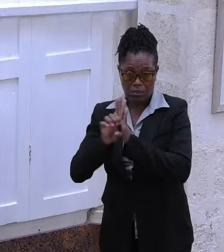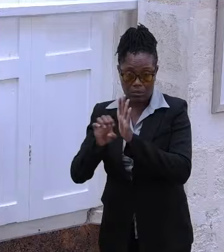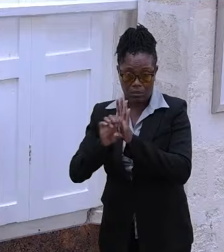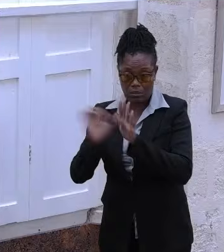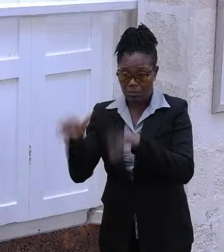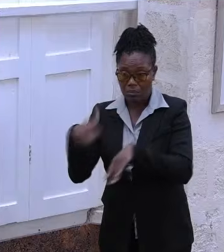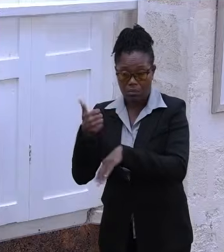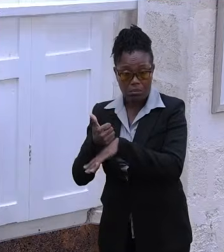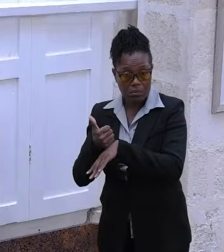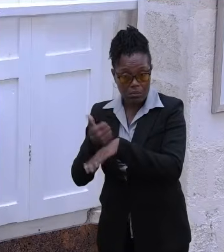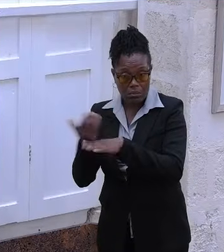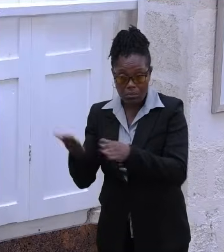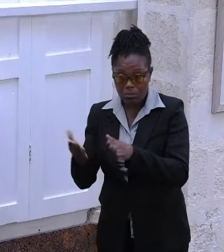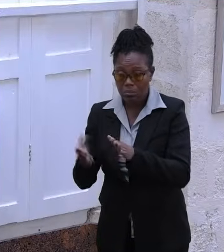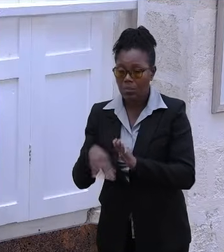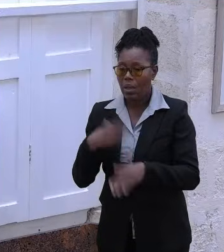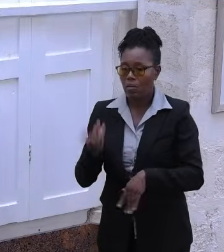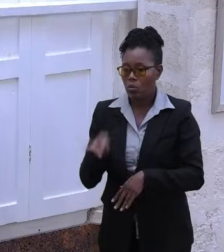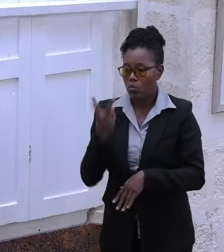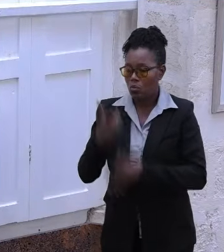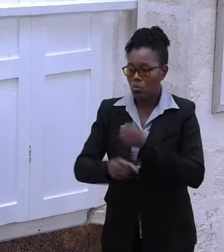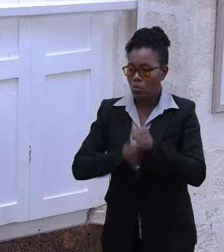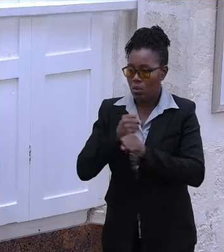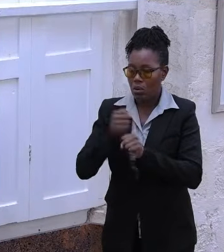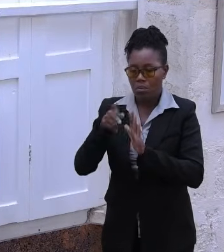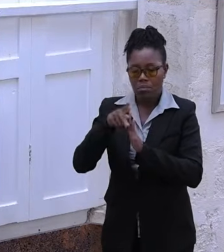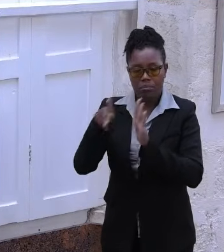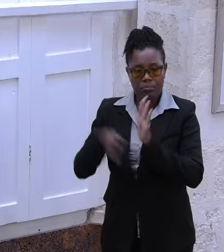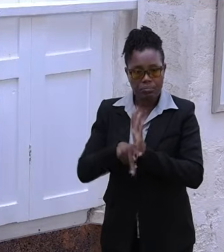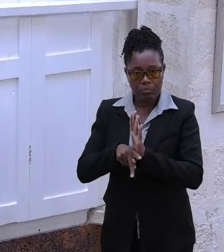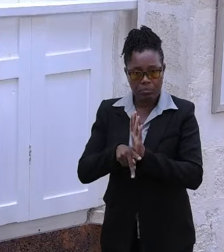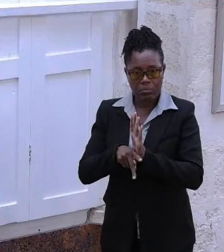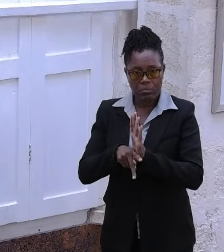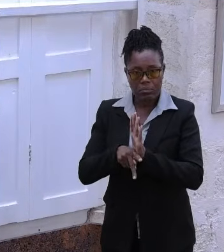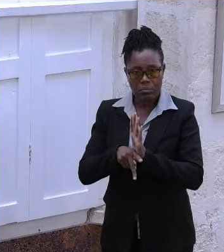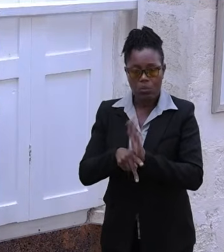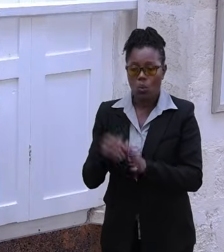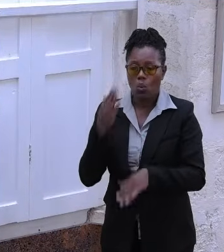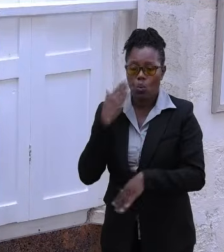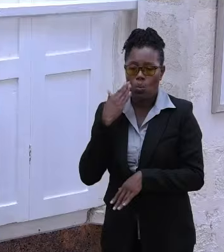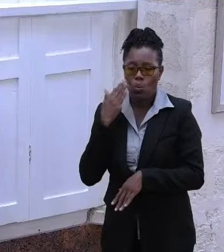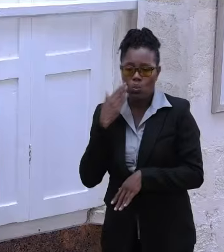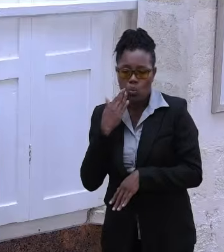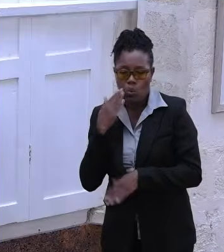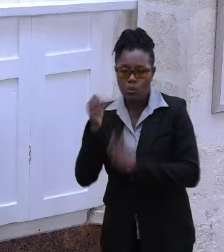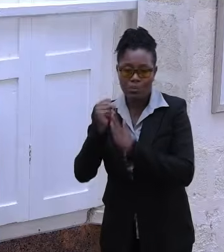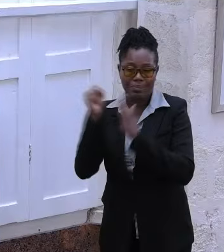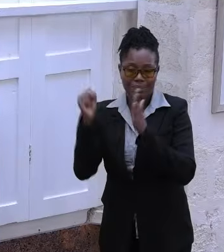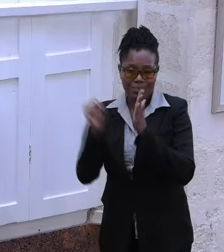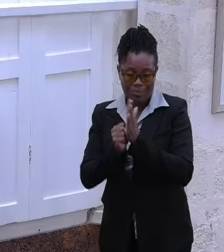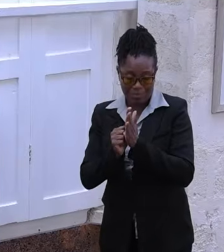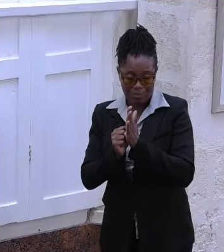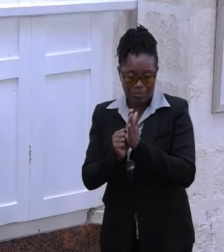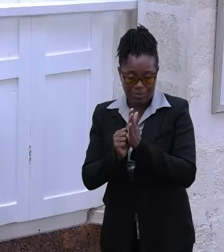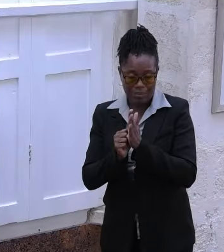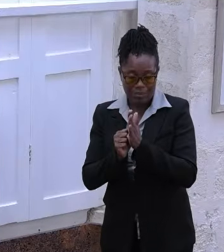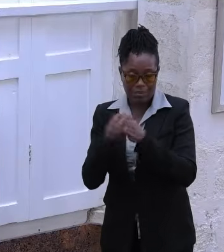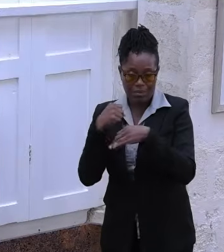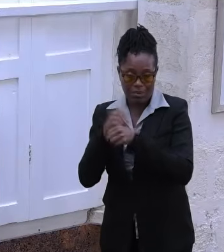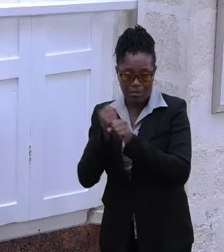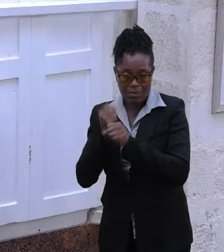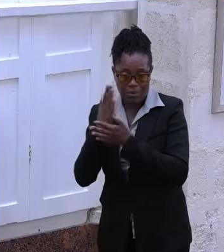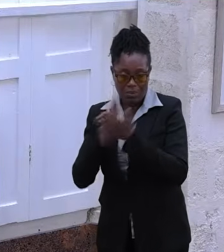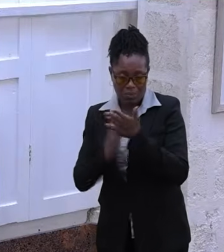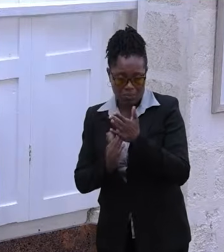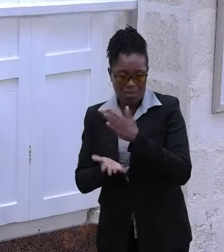They have a 2-year policy. We know the gold standard, as articulated by some,